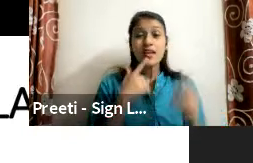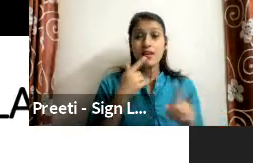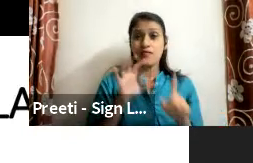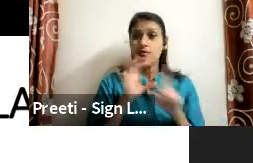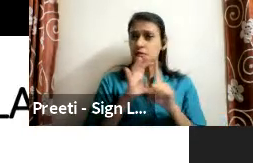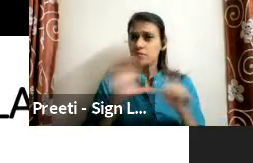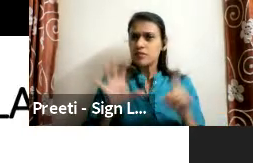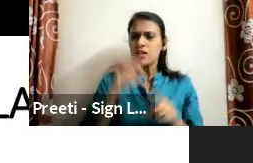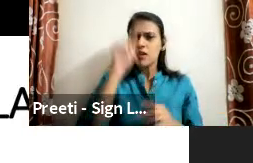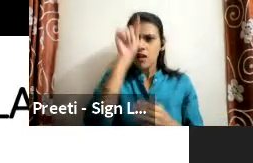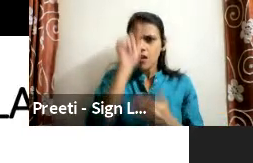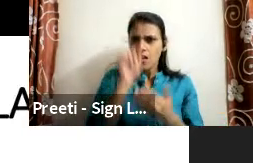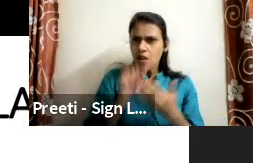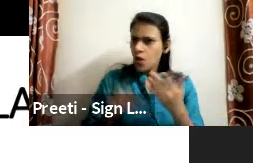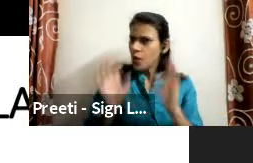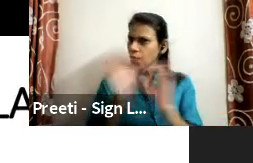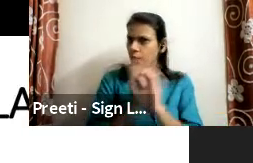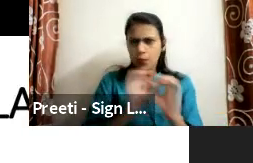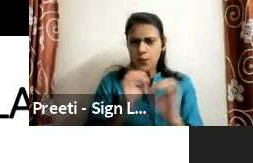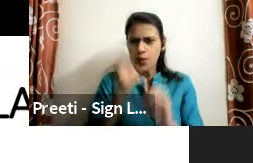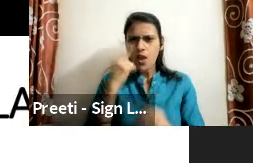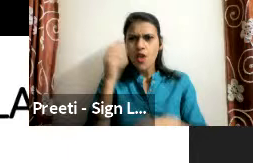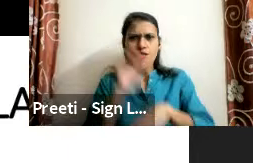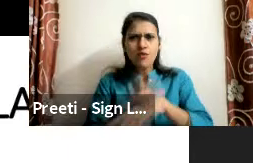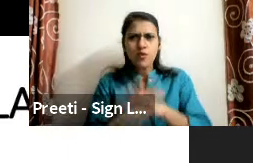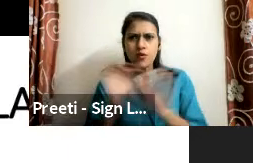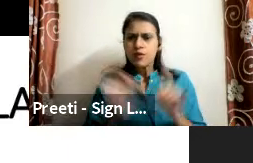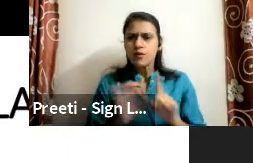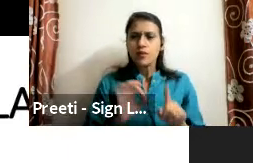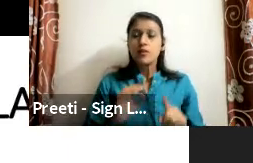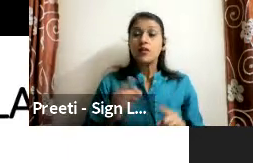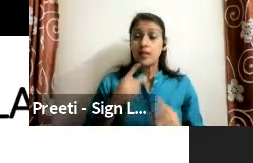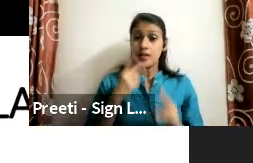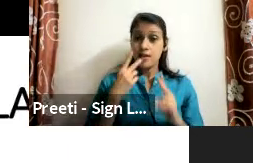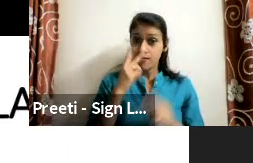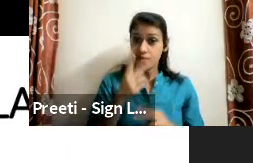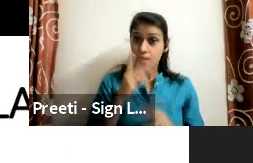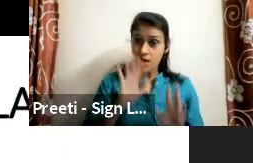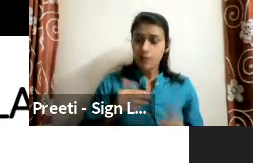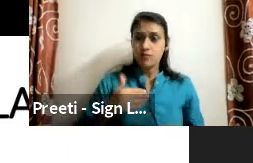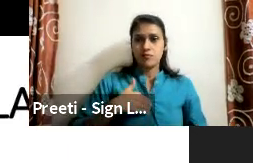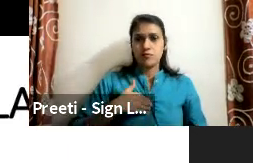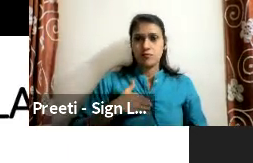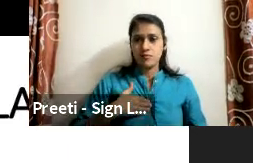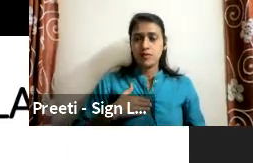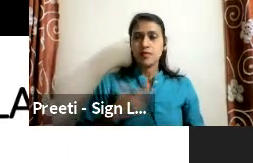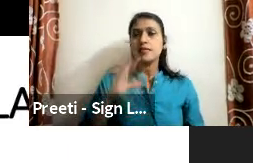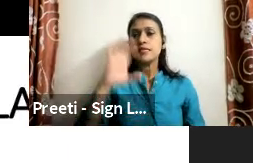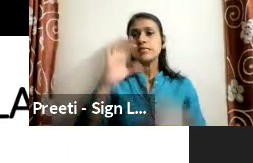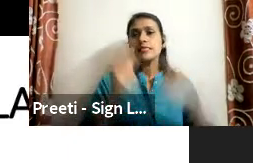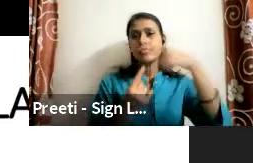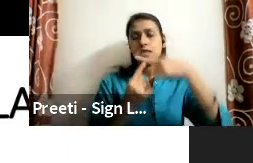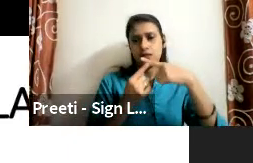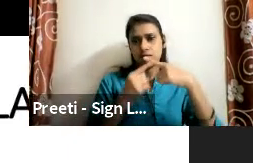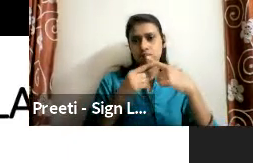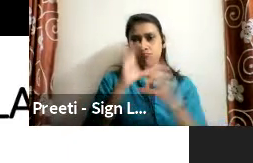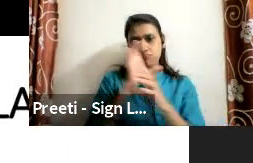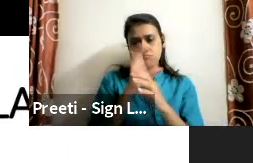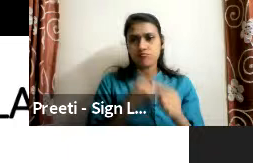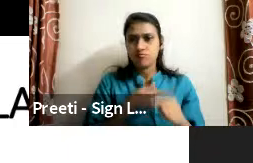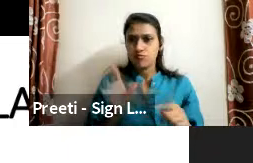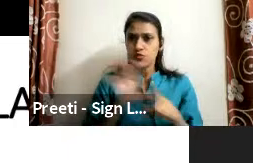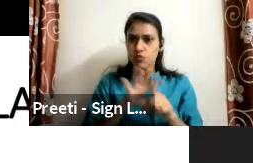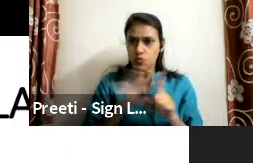like chest CT, high resolution chest CT, or D-dimer test, C-reactive protein.